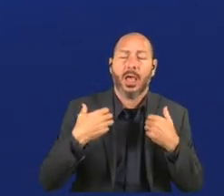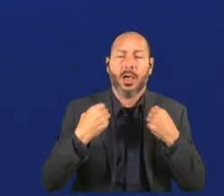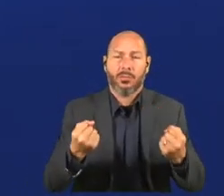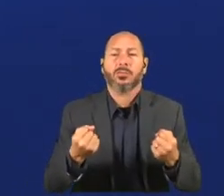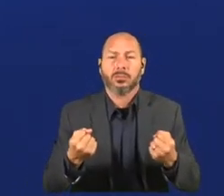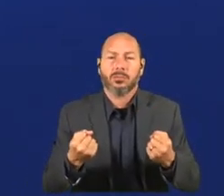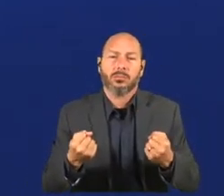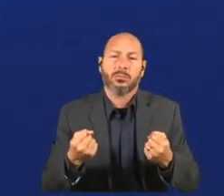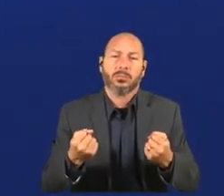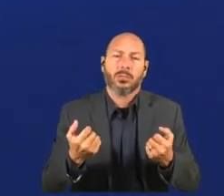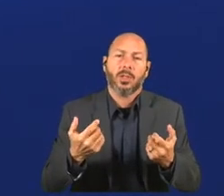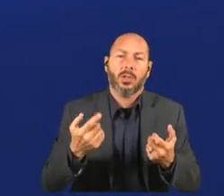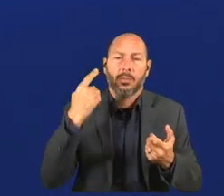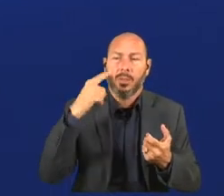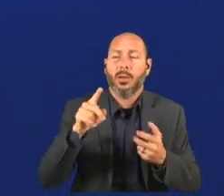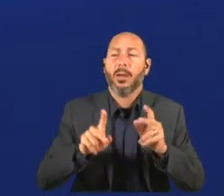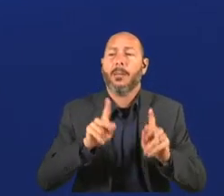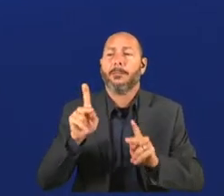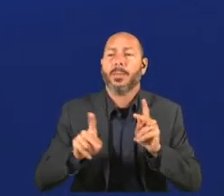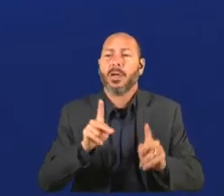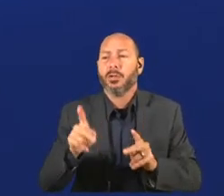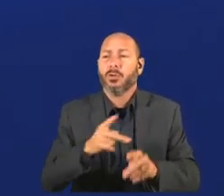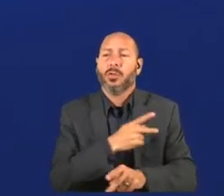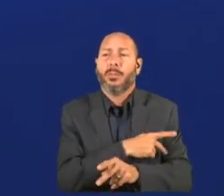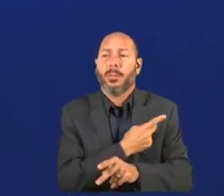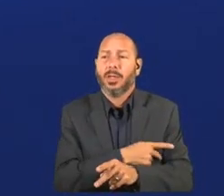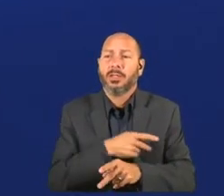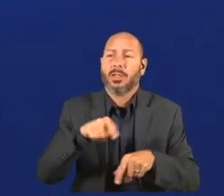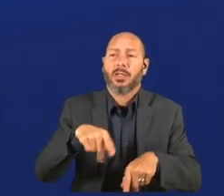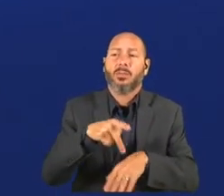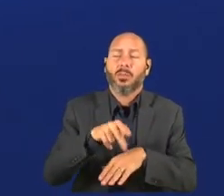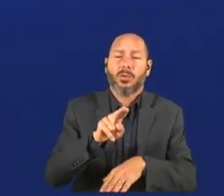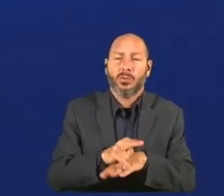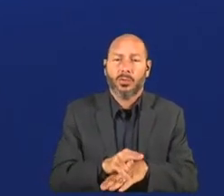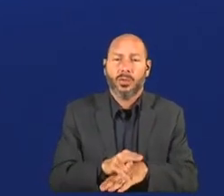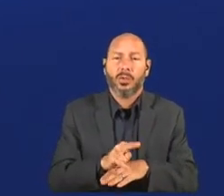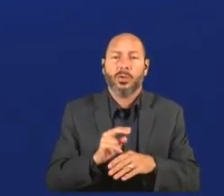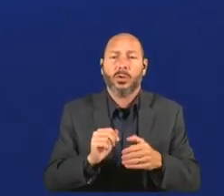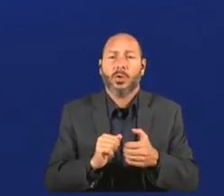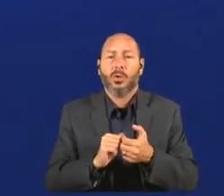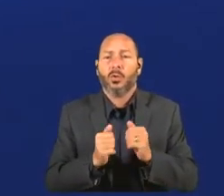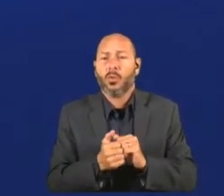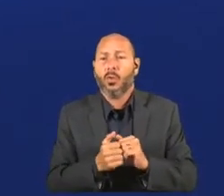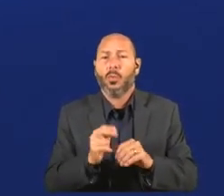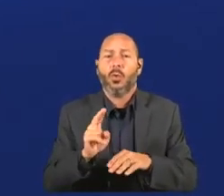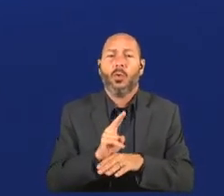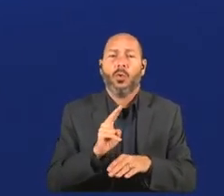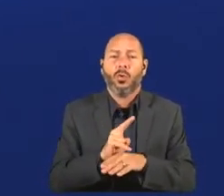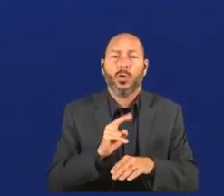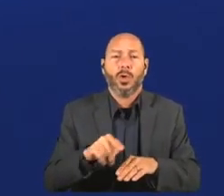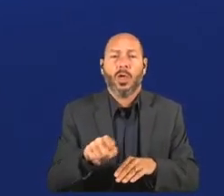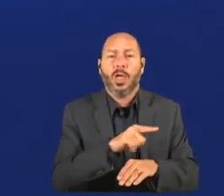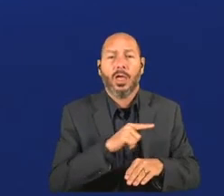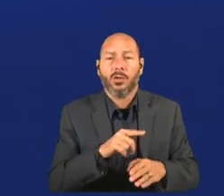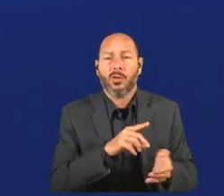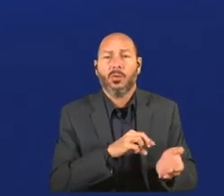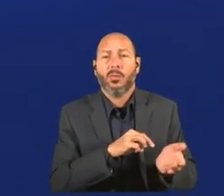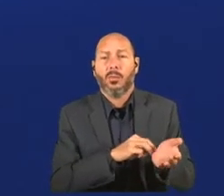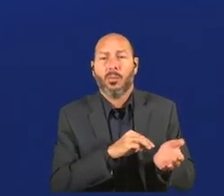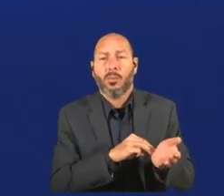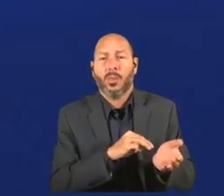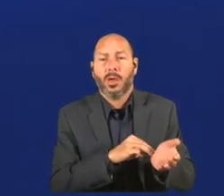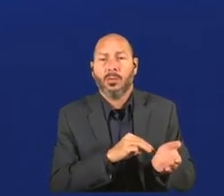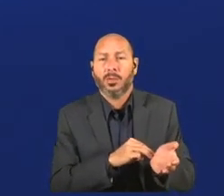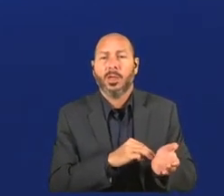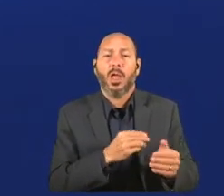telehealth services to patients in Puerto Rico? How do we reduce the limits of use and scope of practice for physician extenders, nurse practitioners,